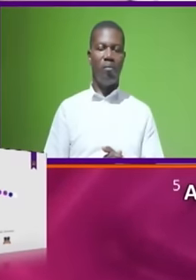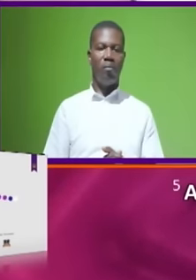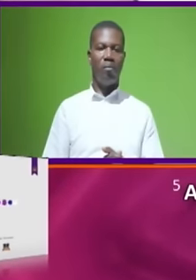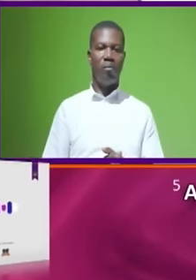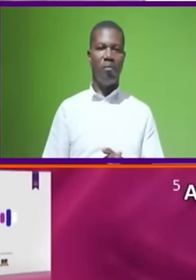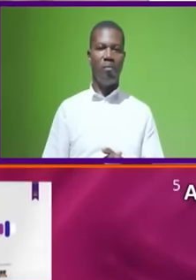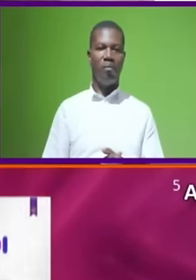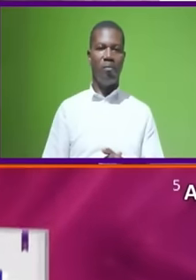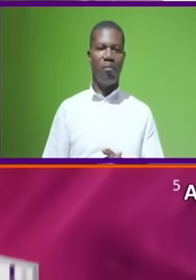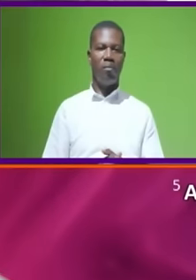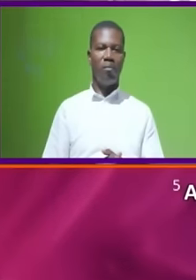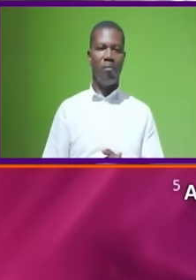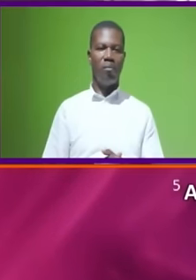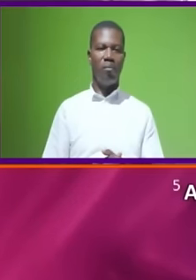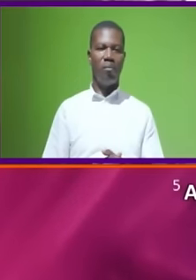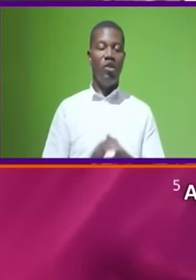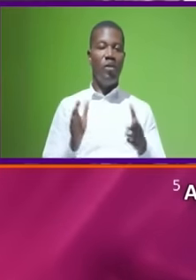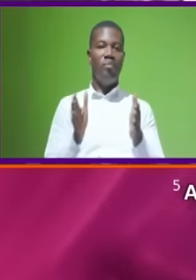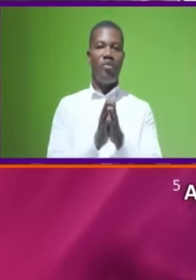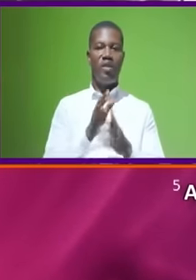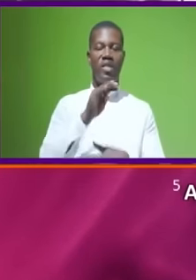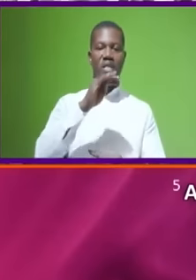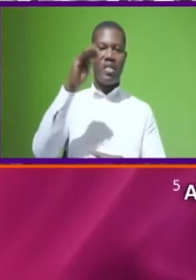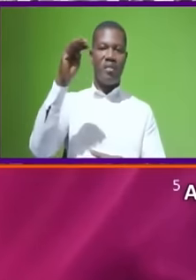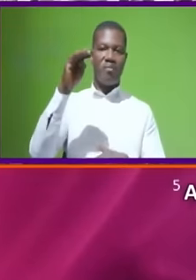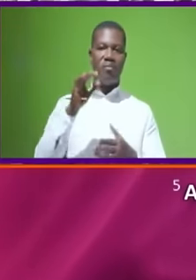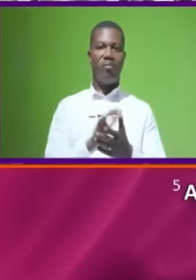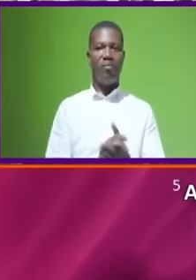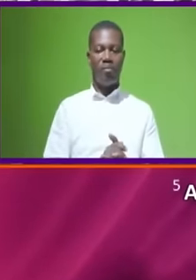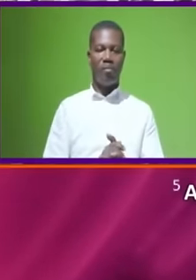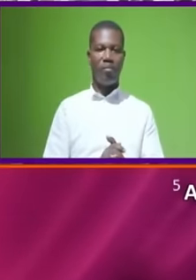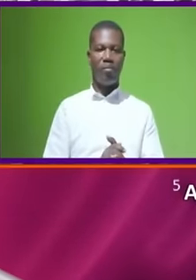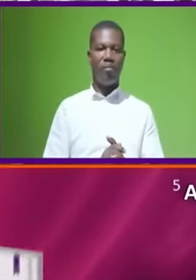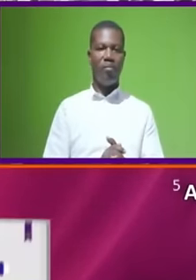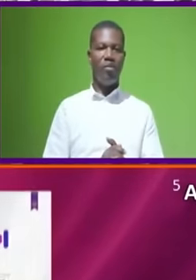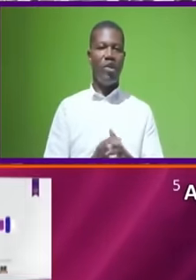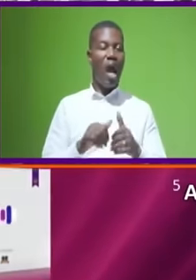this is the cause? Praise him.